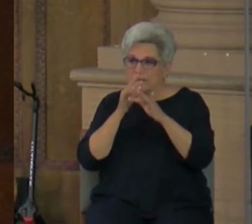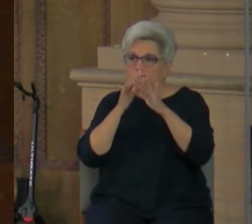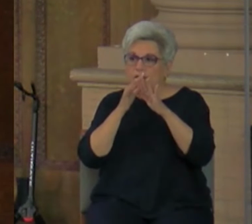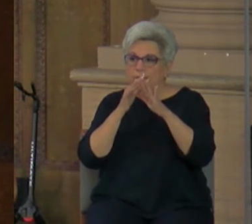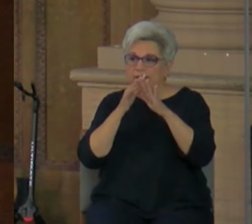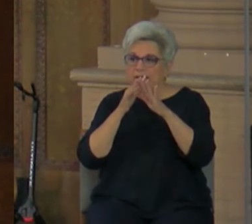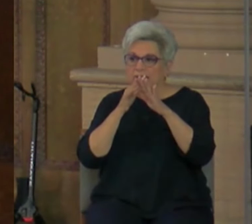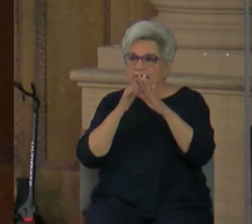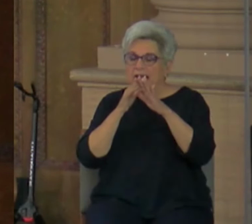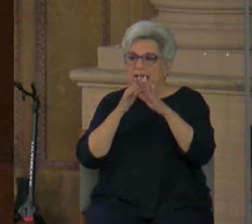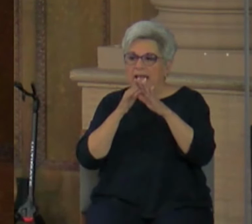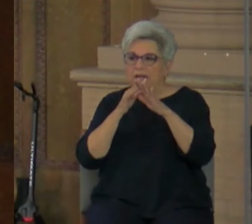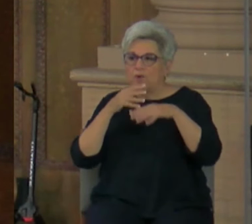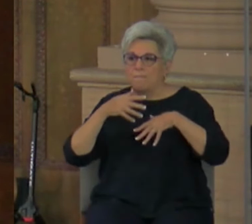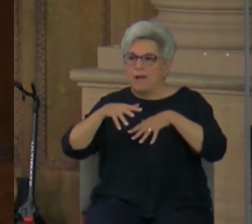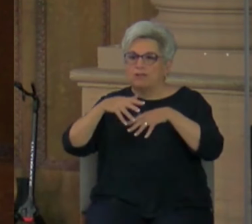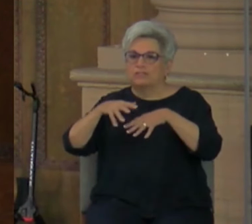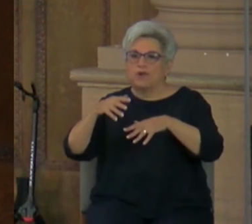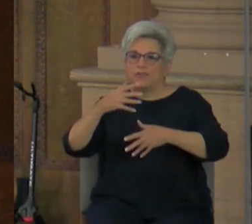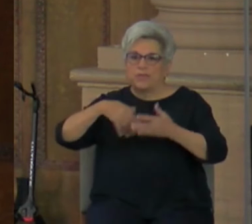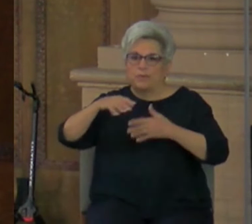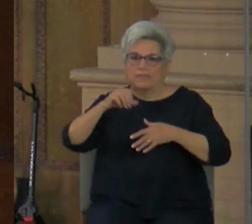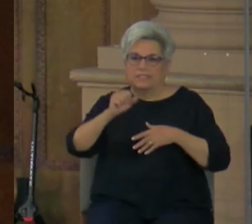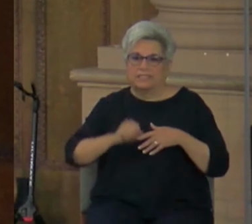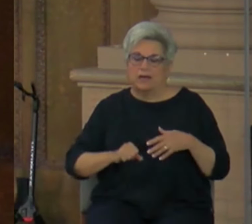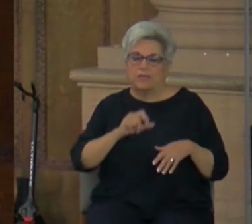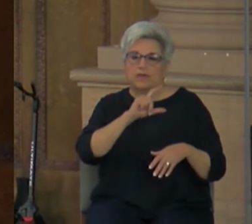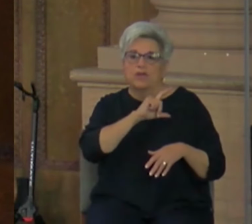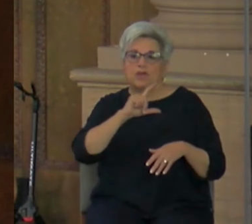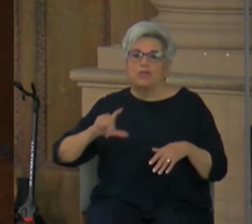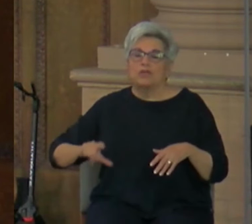the whirlwinds of the south. The Lord of hosts will protect them."